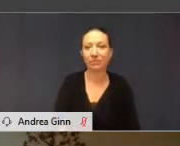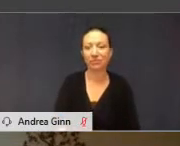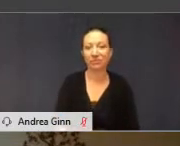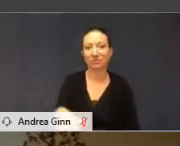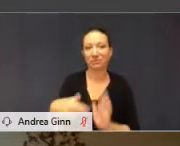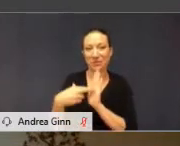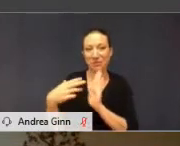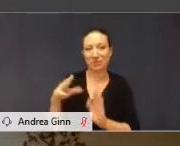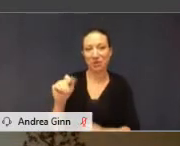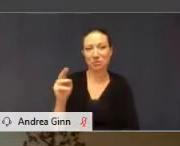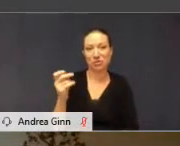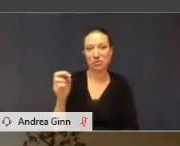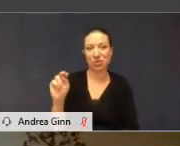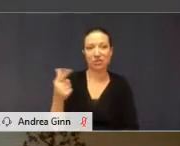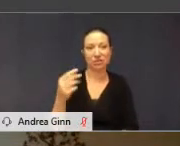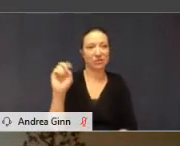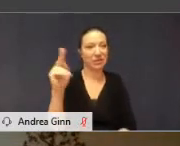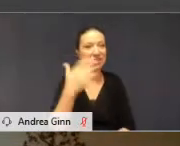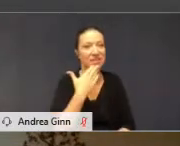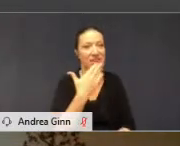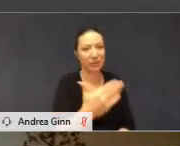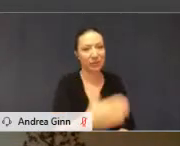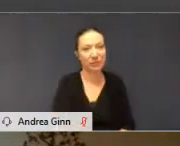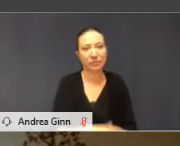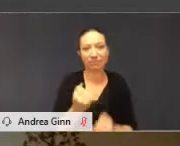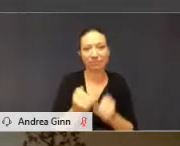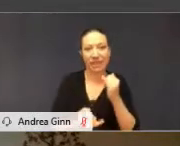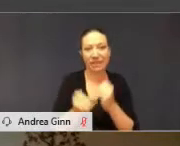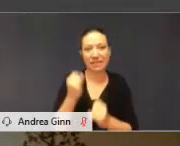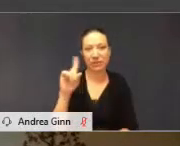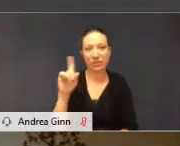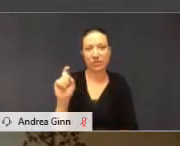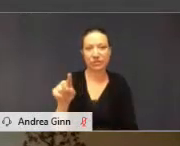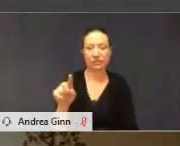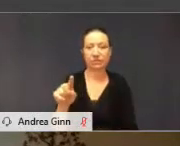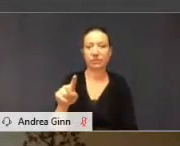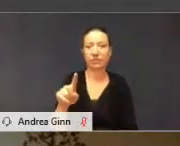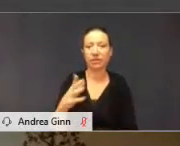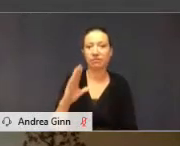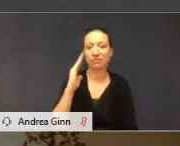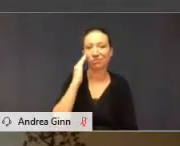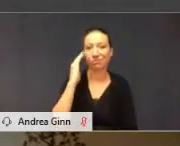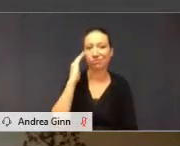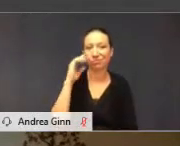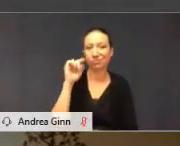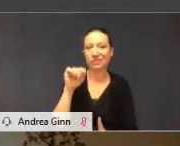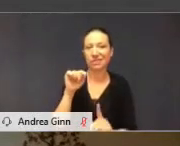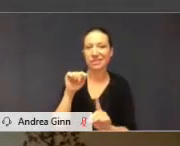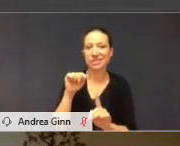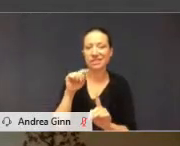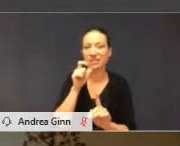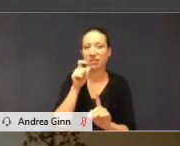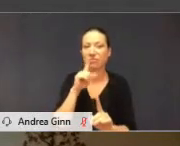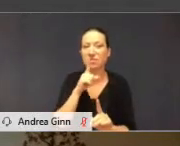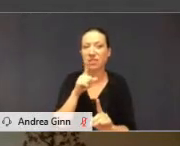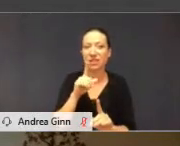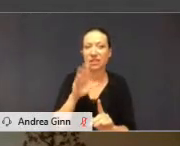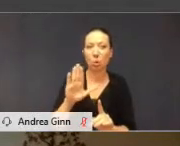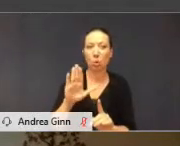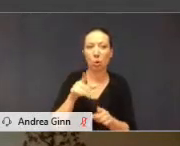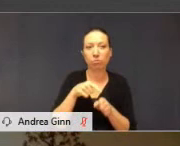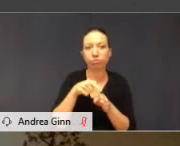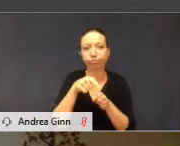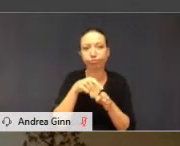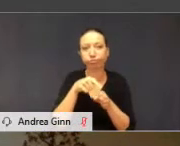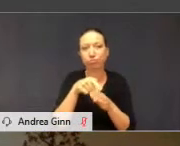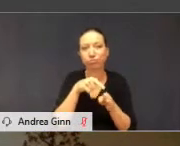one final question. And I know this isn't necessarily your area